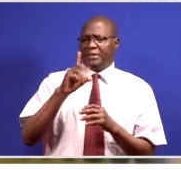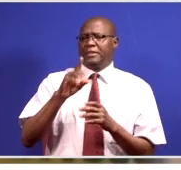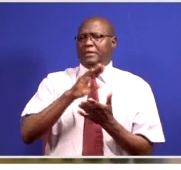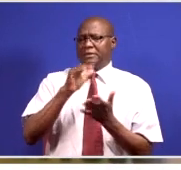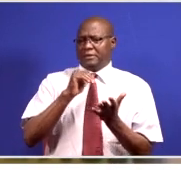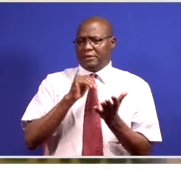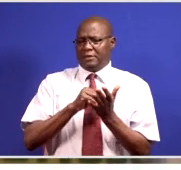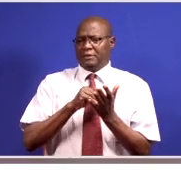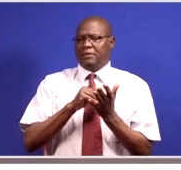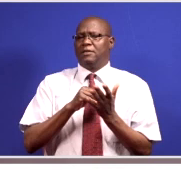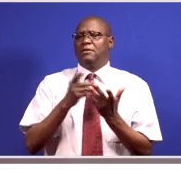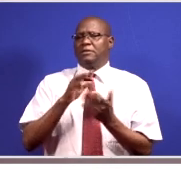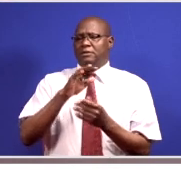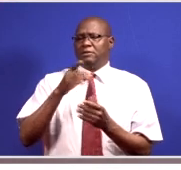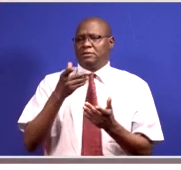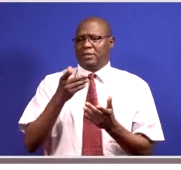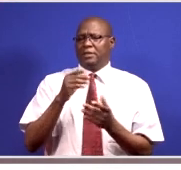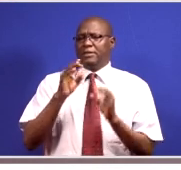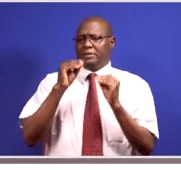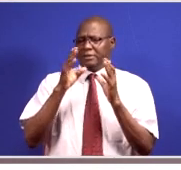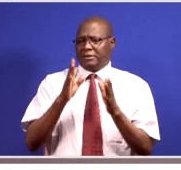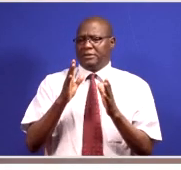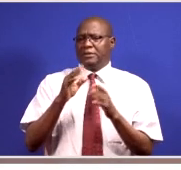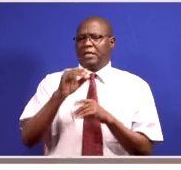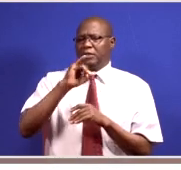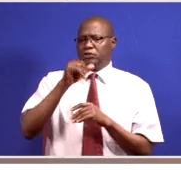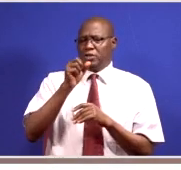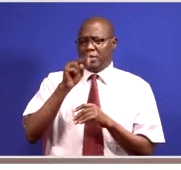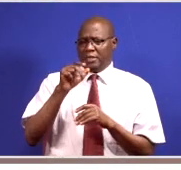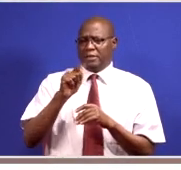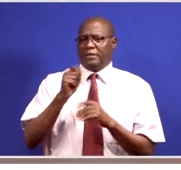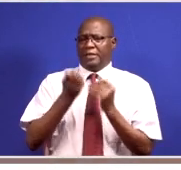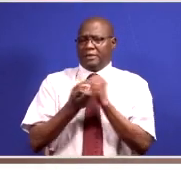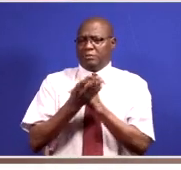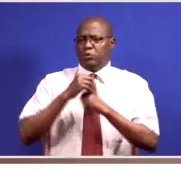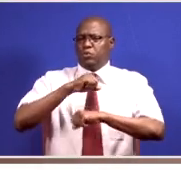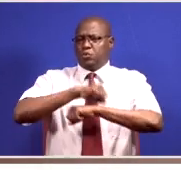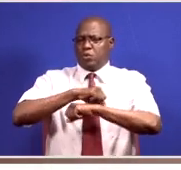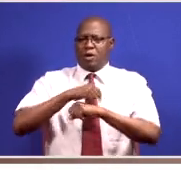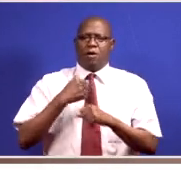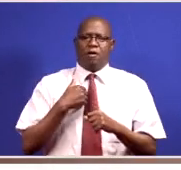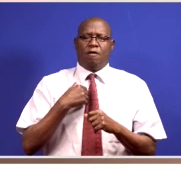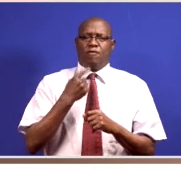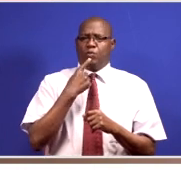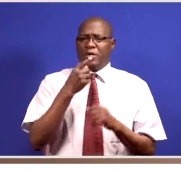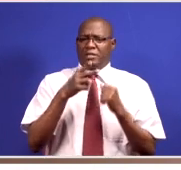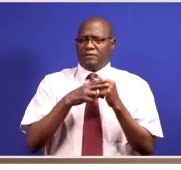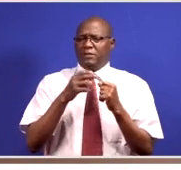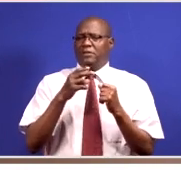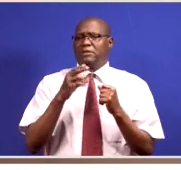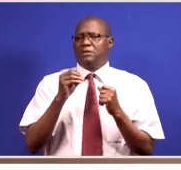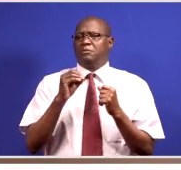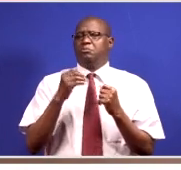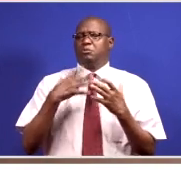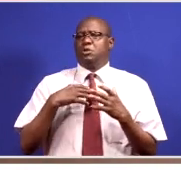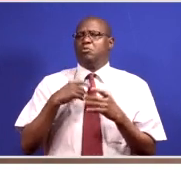Primary School, where ECDE teacher Janet Moringa explains that the school has 174 pupils served by four teachers, with only